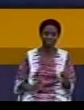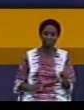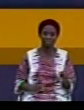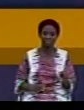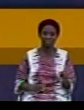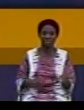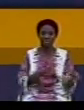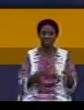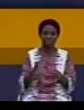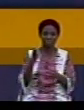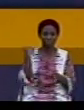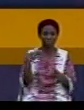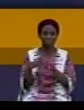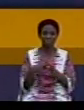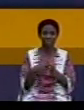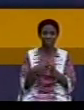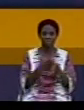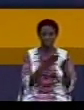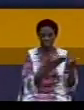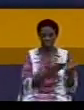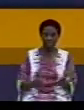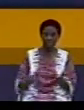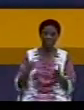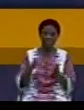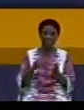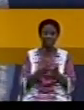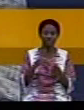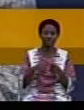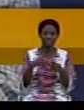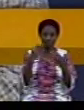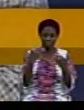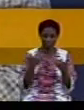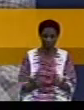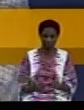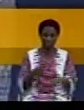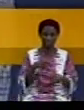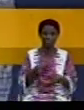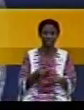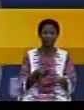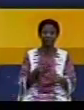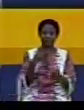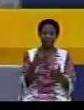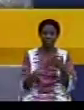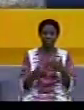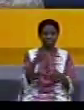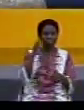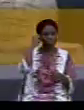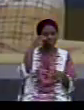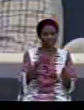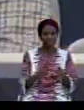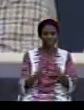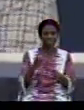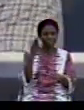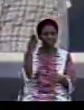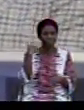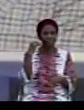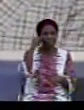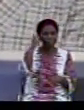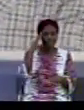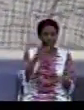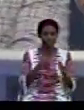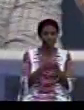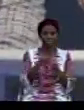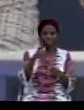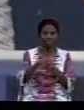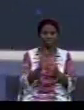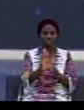time and is bringing it to your time. Whatever he did before, he will do it in your life tonight.